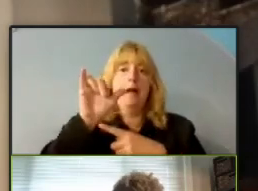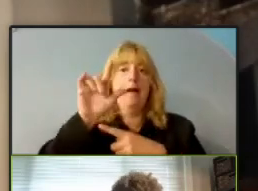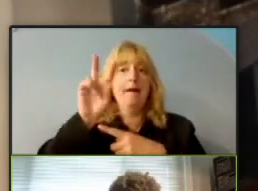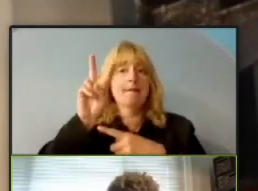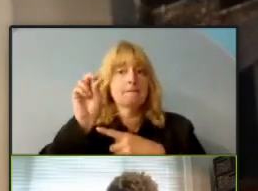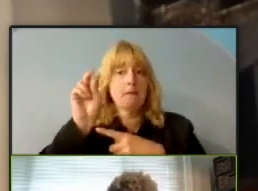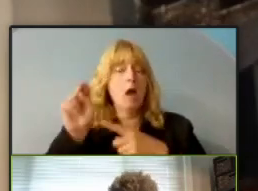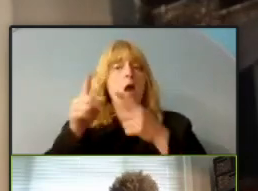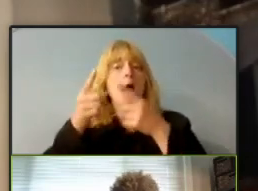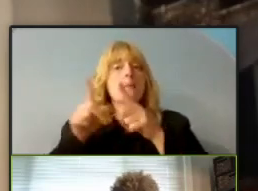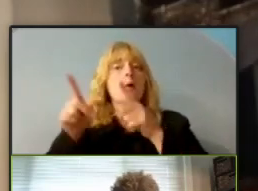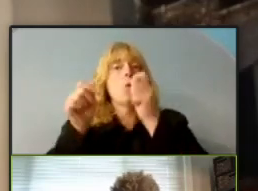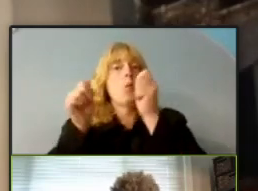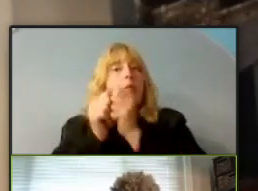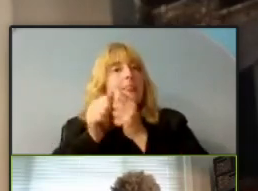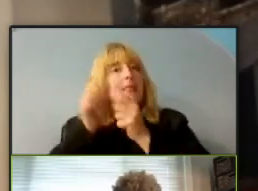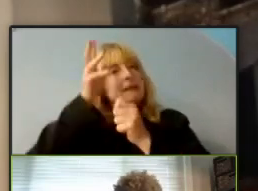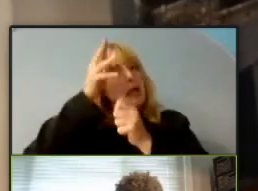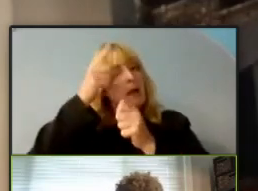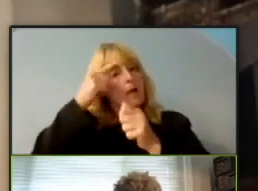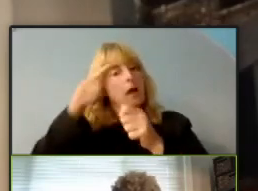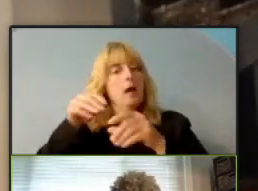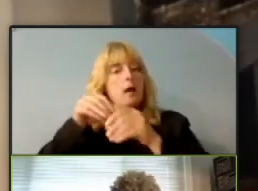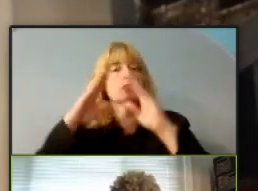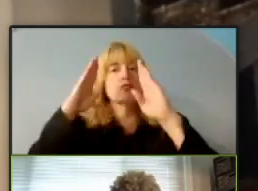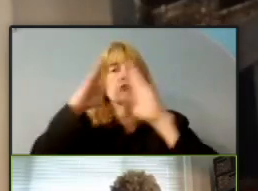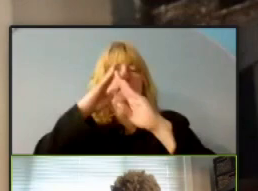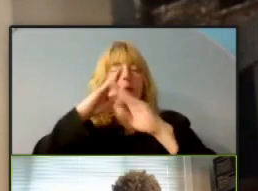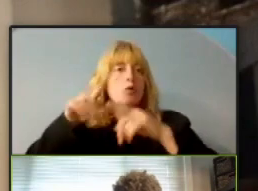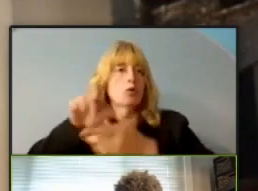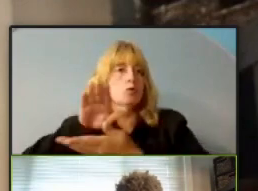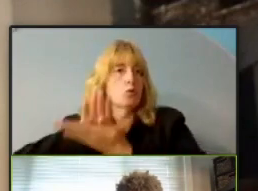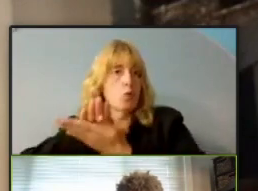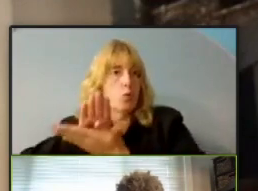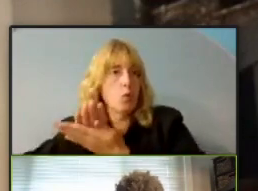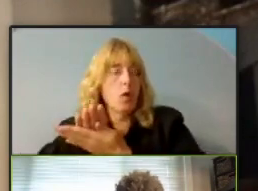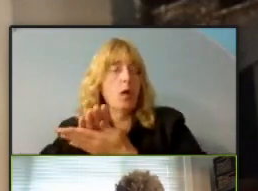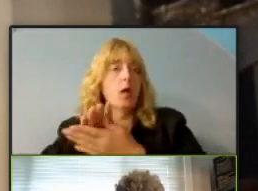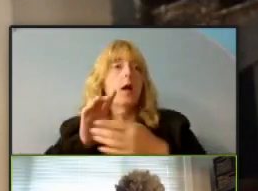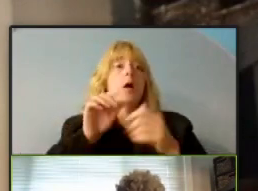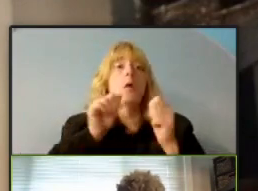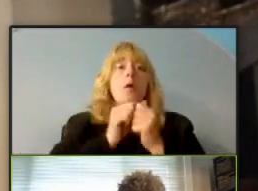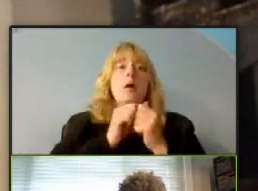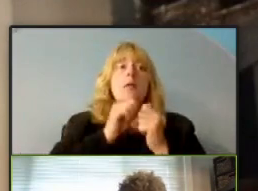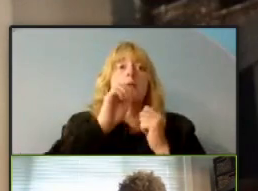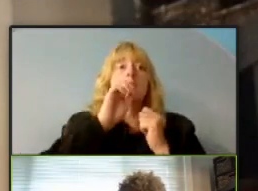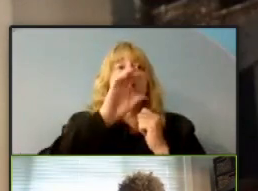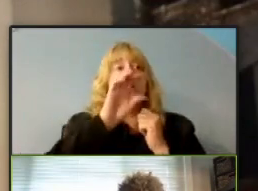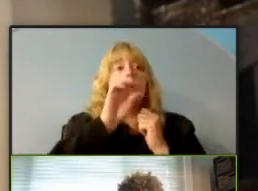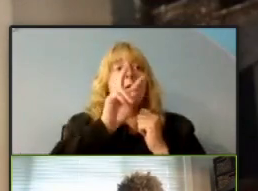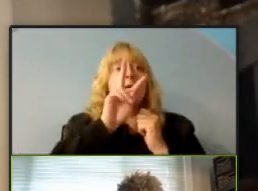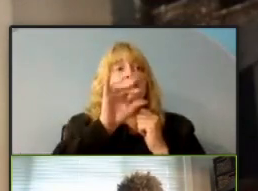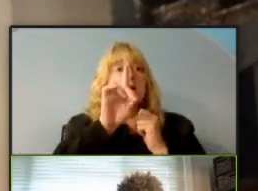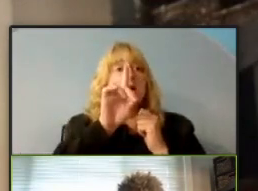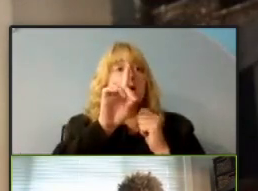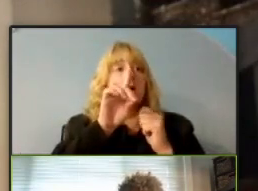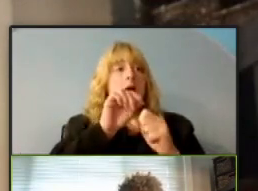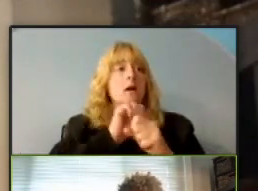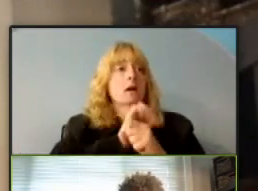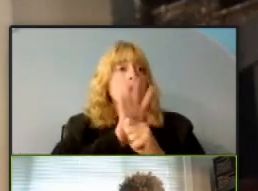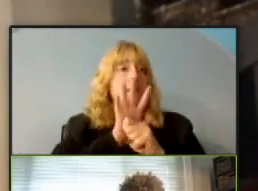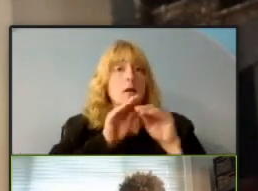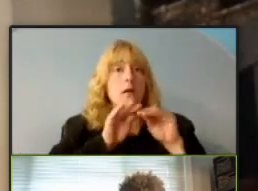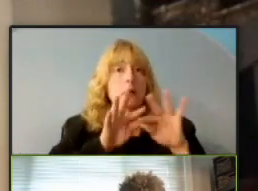school. And so I think with the COVID-19 virus impacting and shuttering our doors, we have a